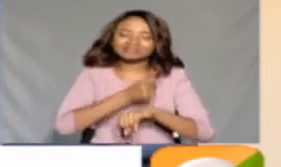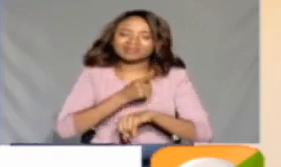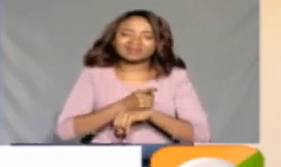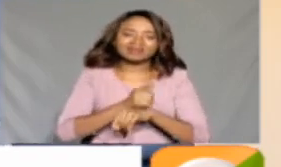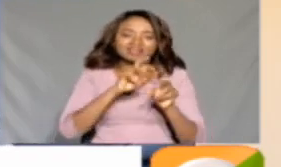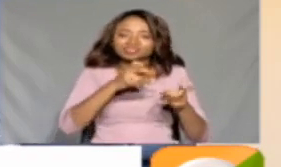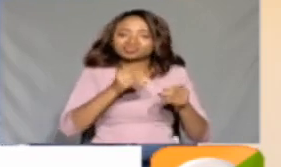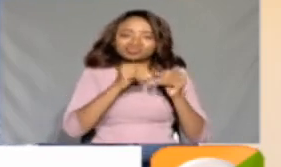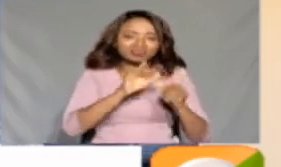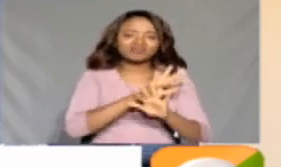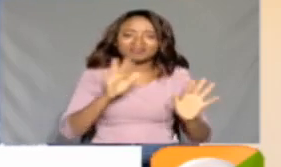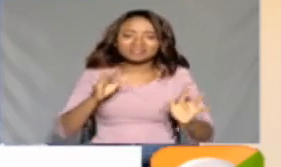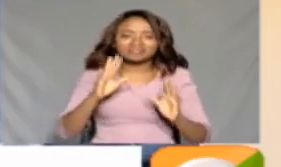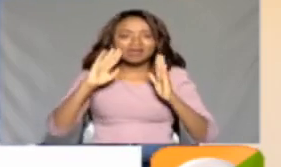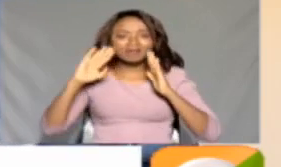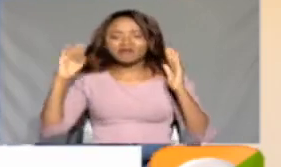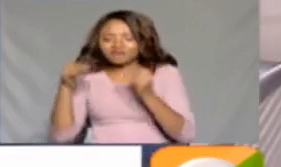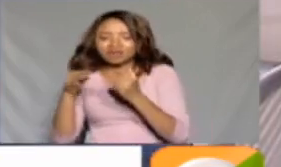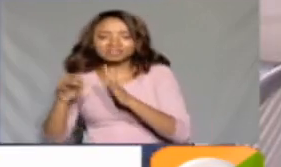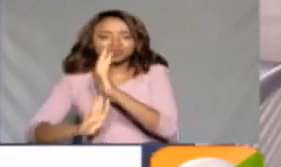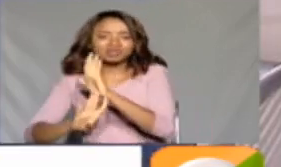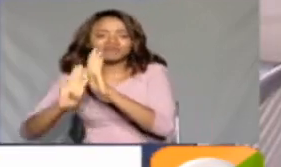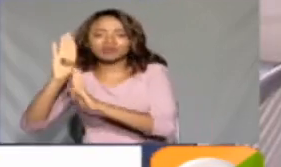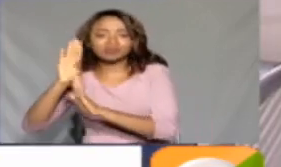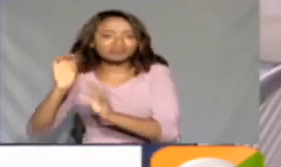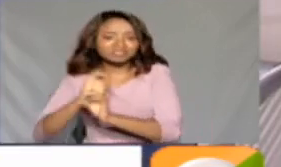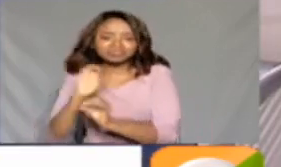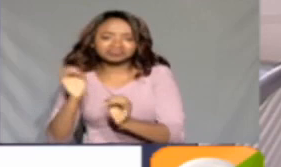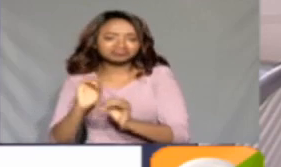very important issues, some very important things in the party that